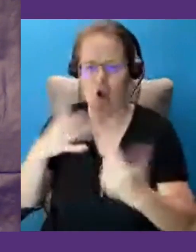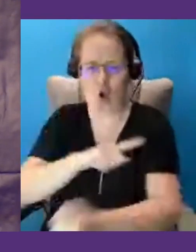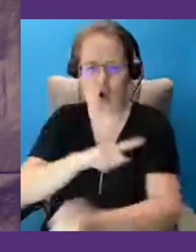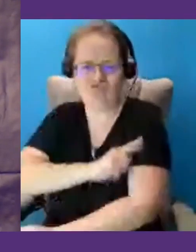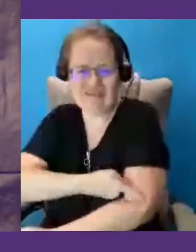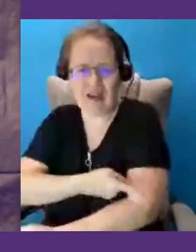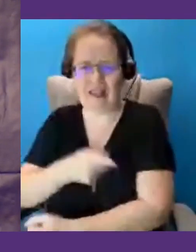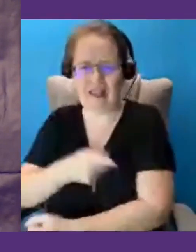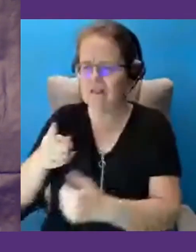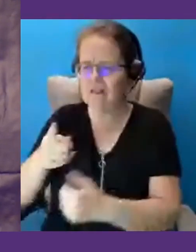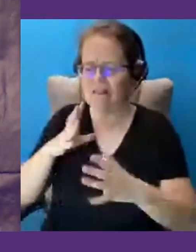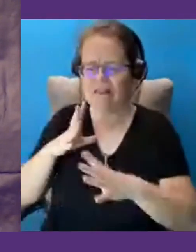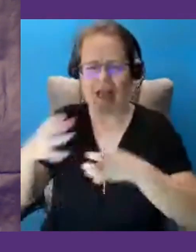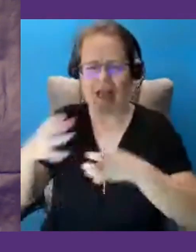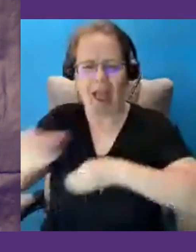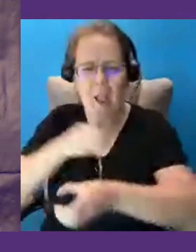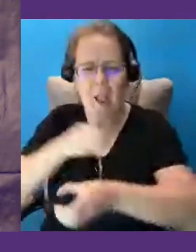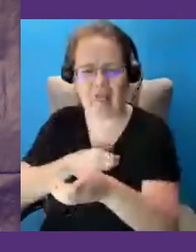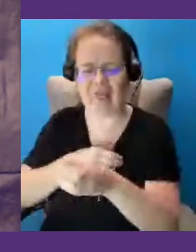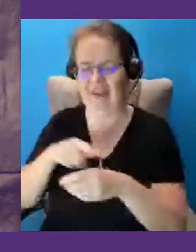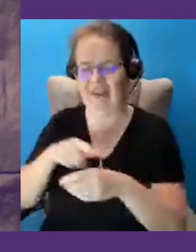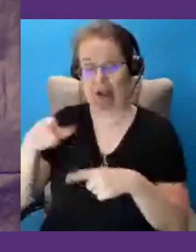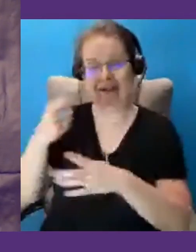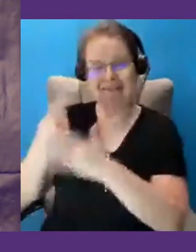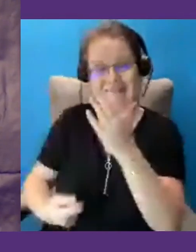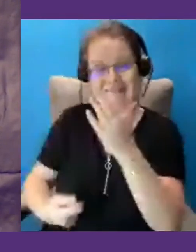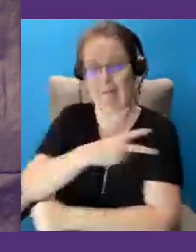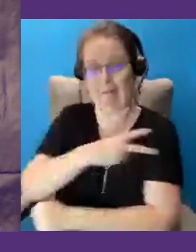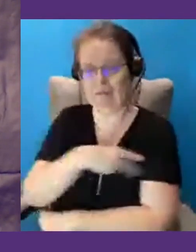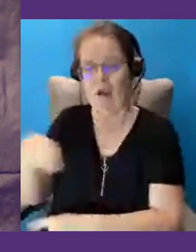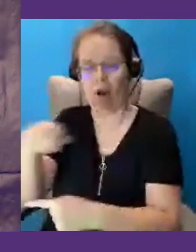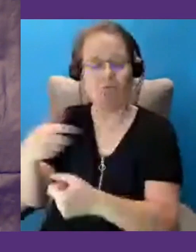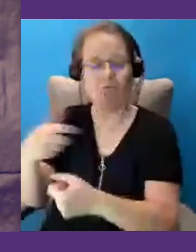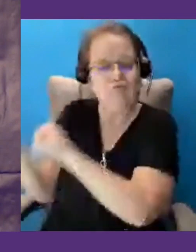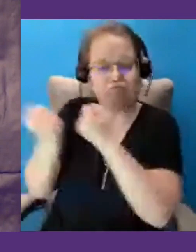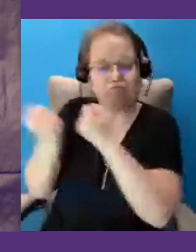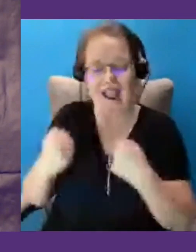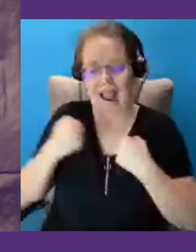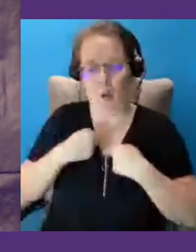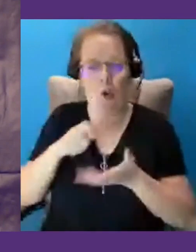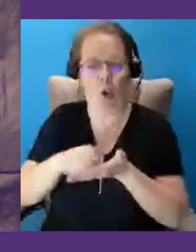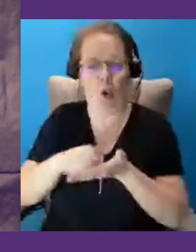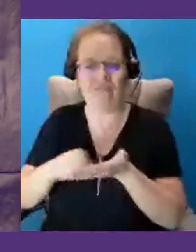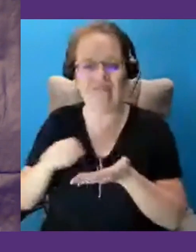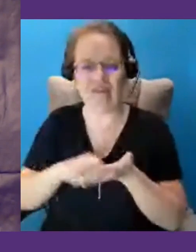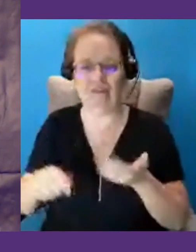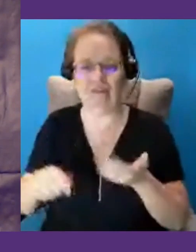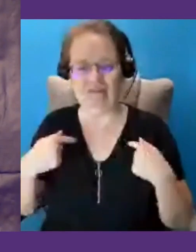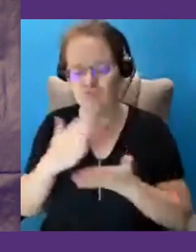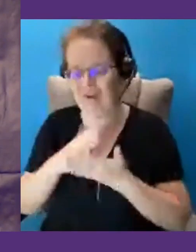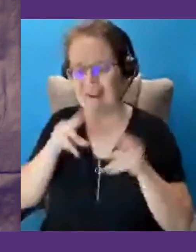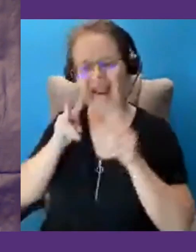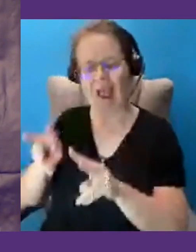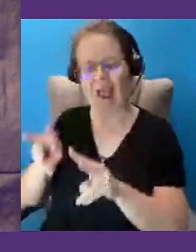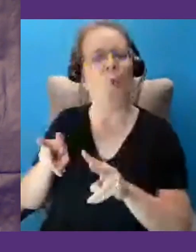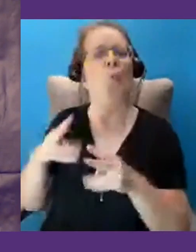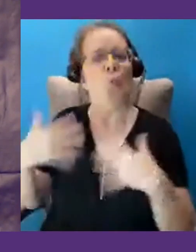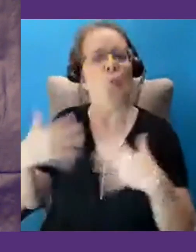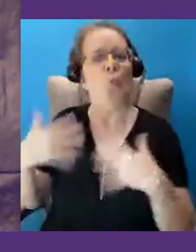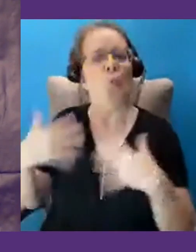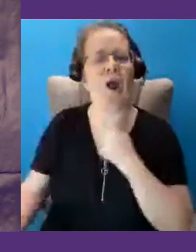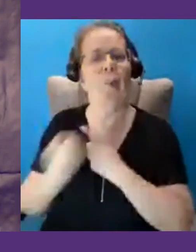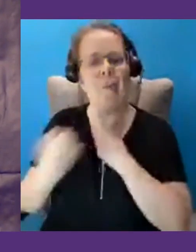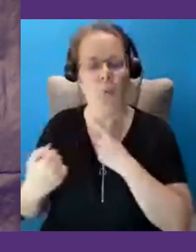many strengths that our disabled staff are bringing to our newsrooms. It's something to behold, and in order to find more of